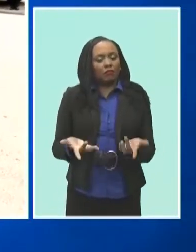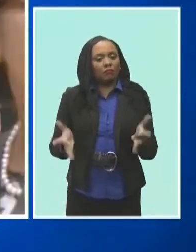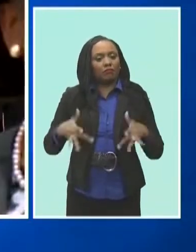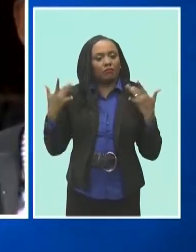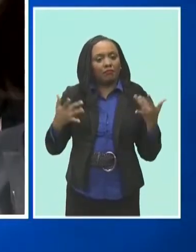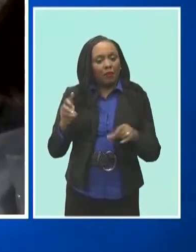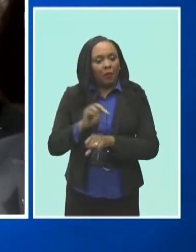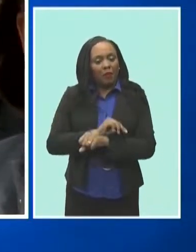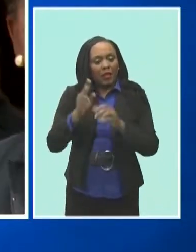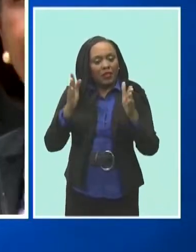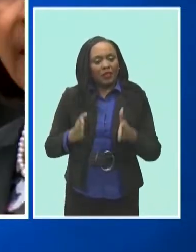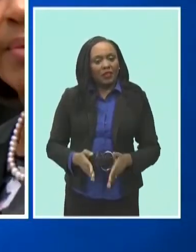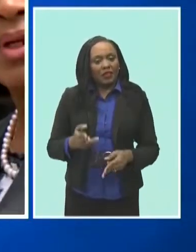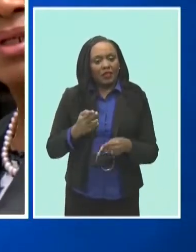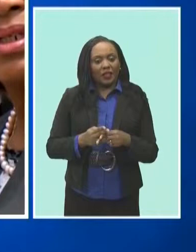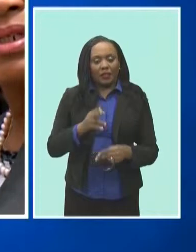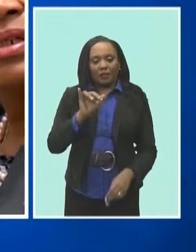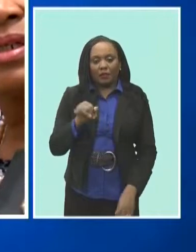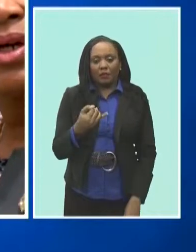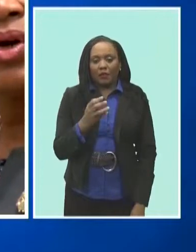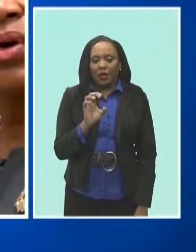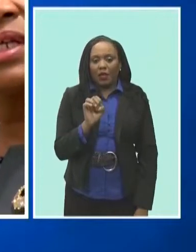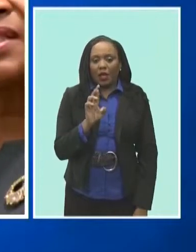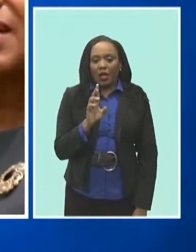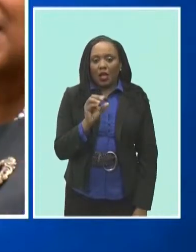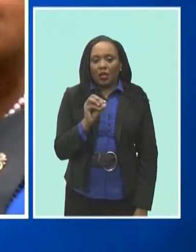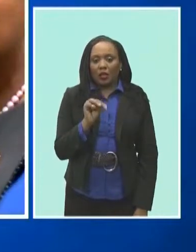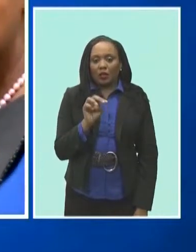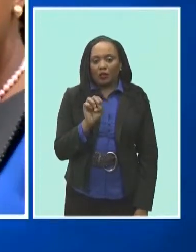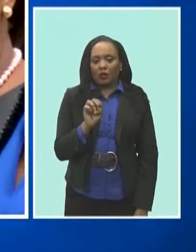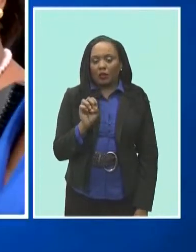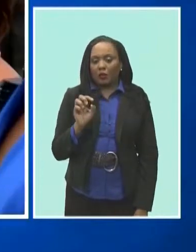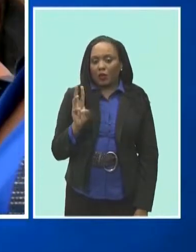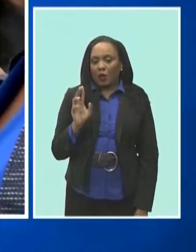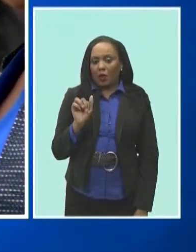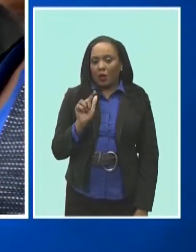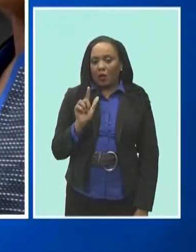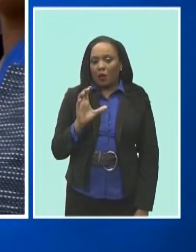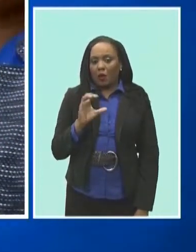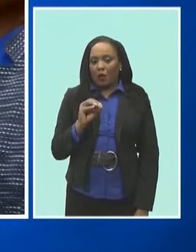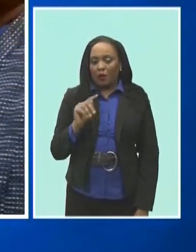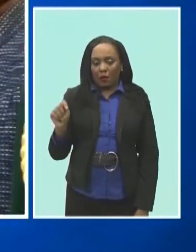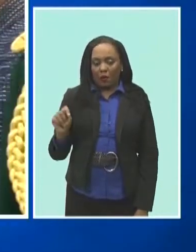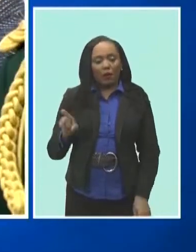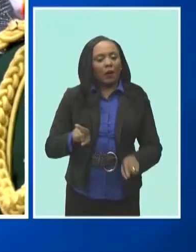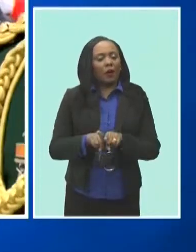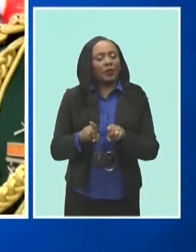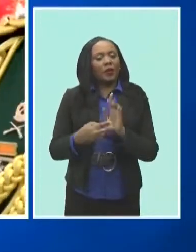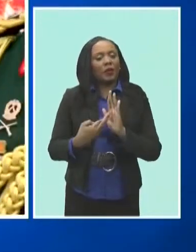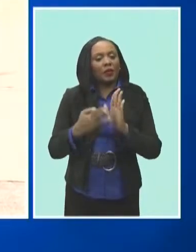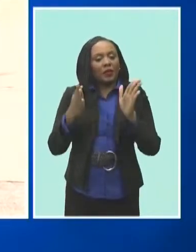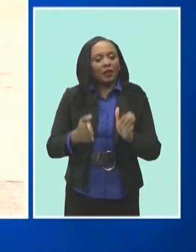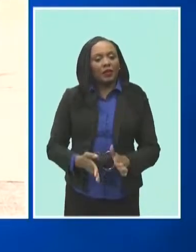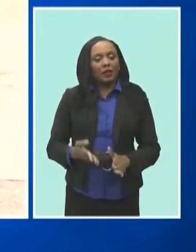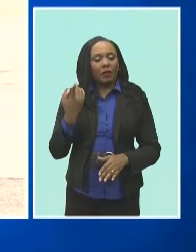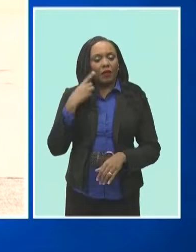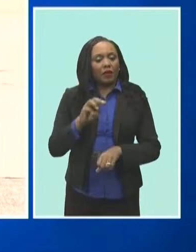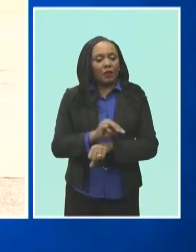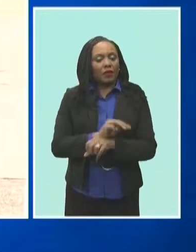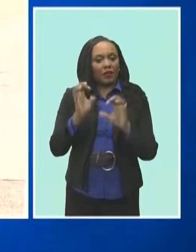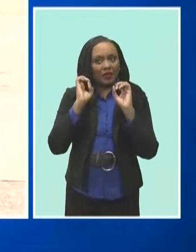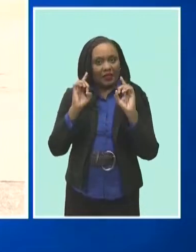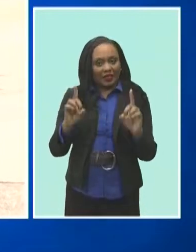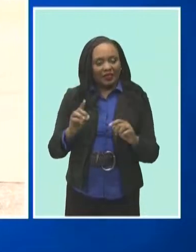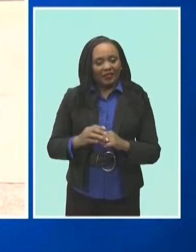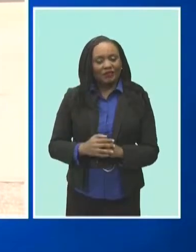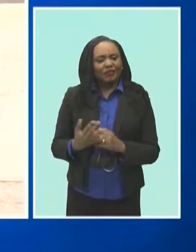Senator Dr. Jerome Walcott and Minister of Innovation, Science and Smart Technology, Senator Kay McConney. The